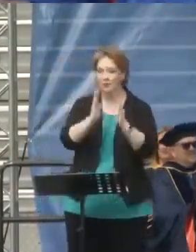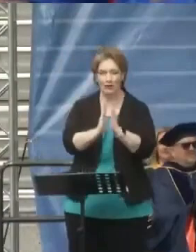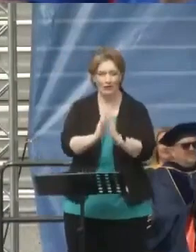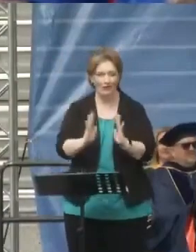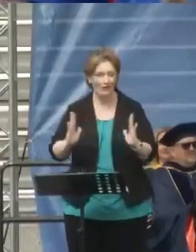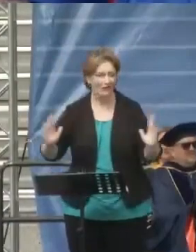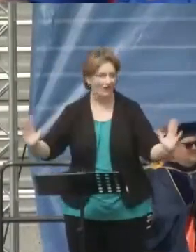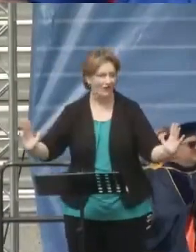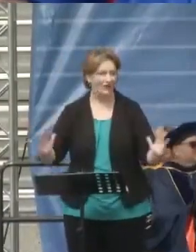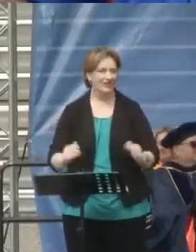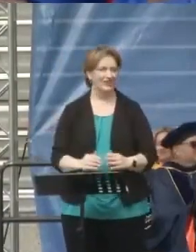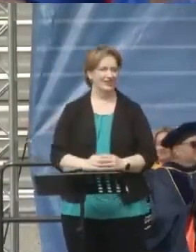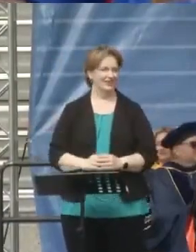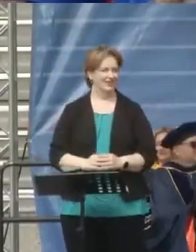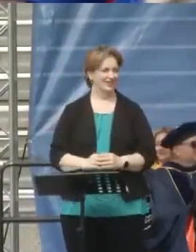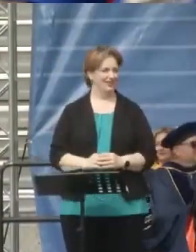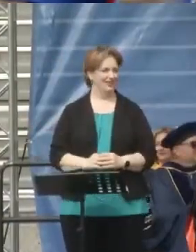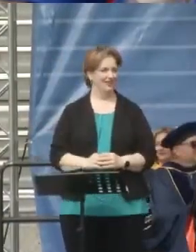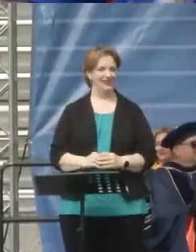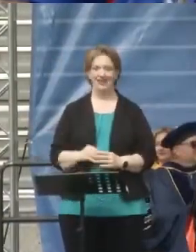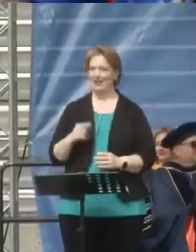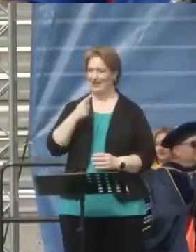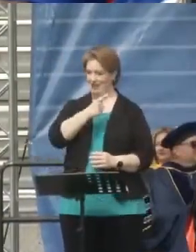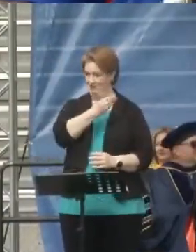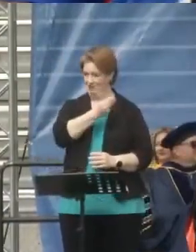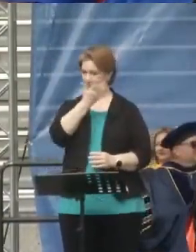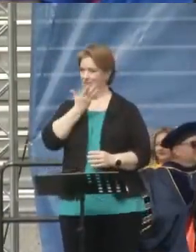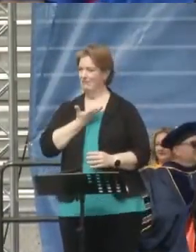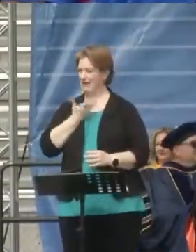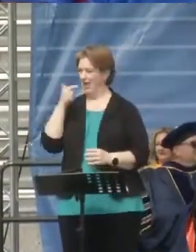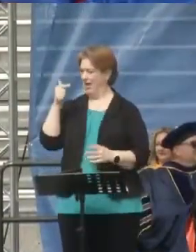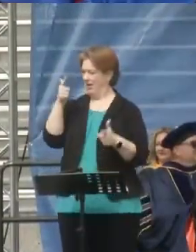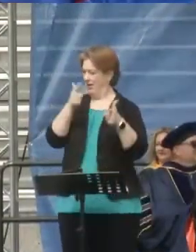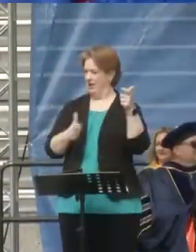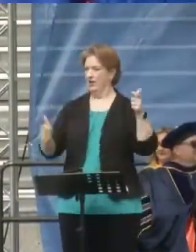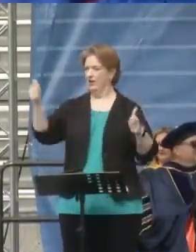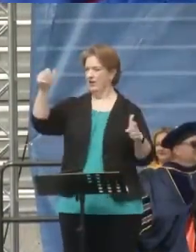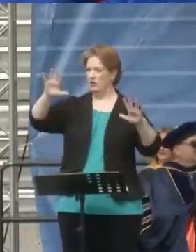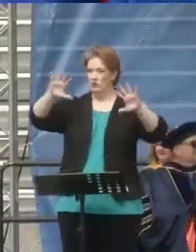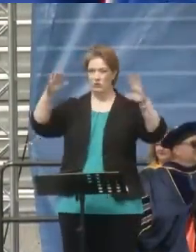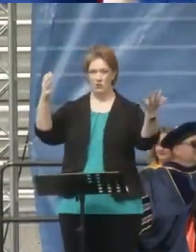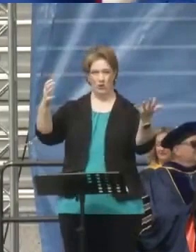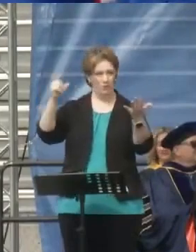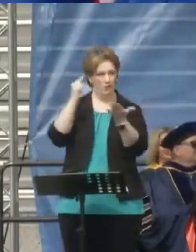I'm told that this is the largest class of graduates in Boise State history.